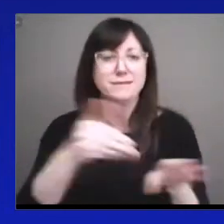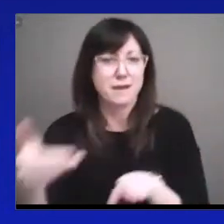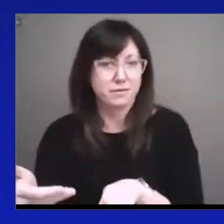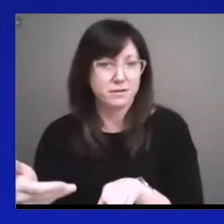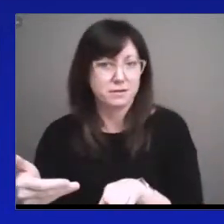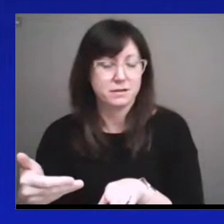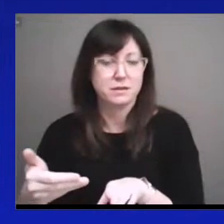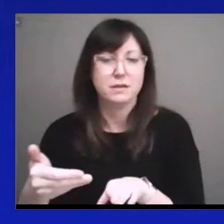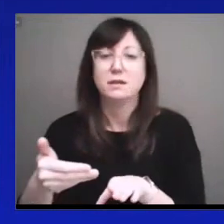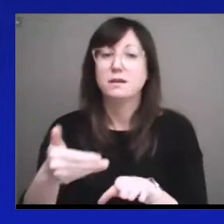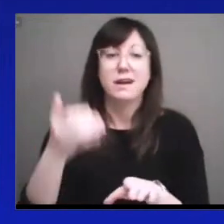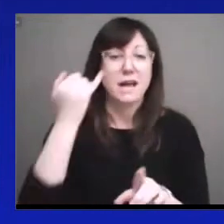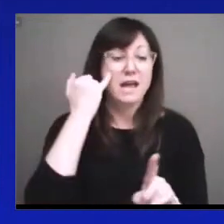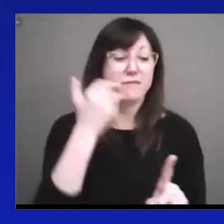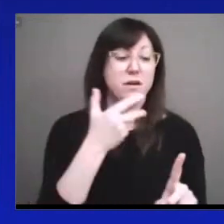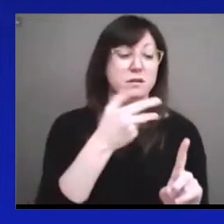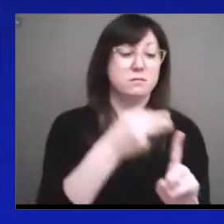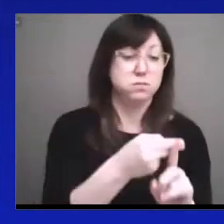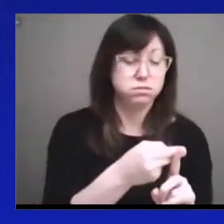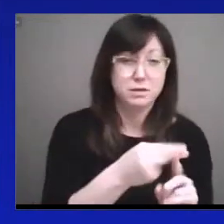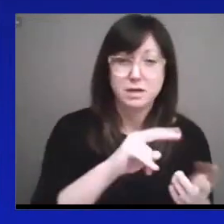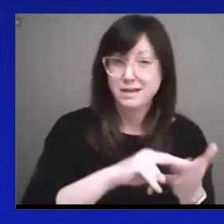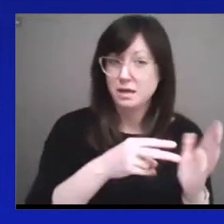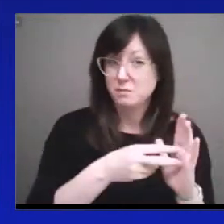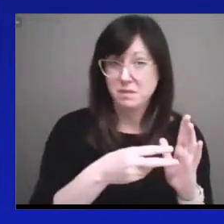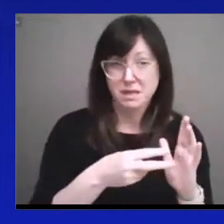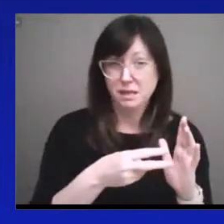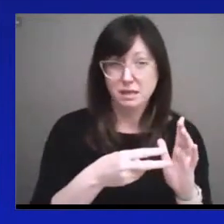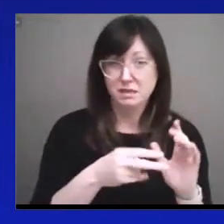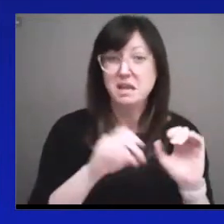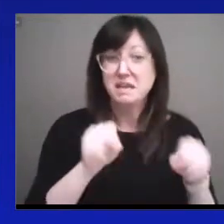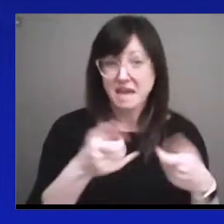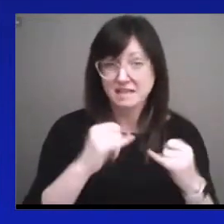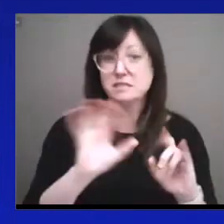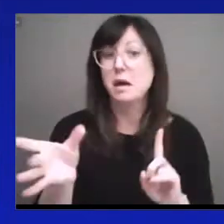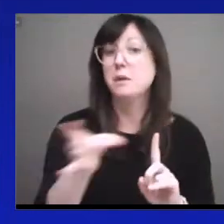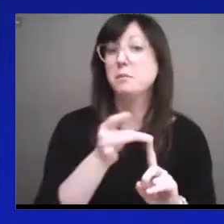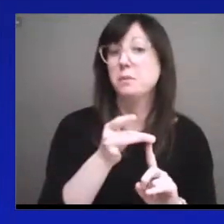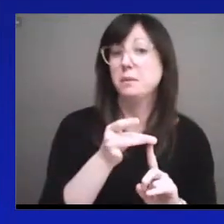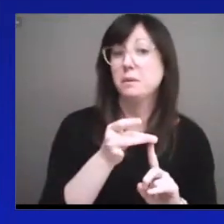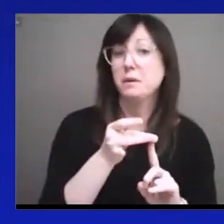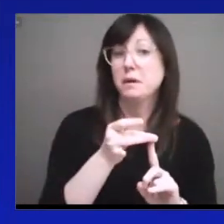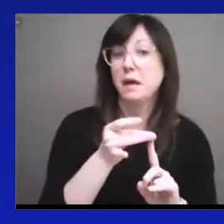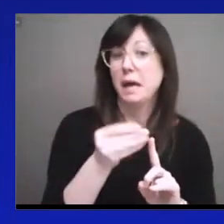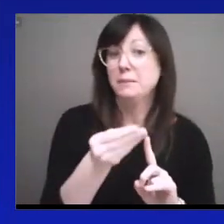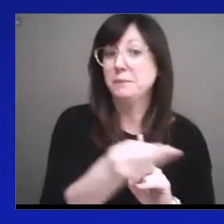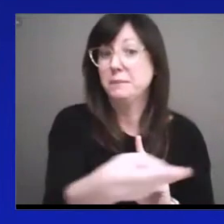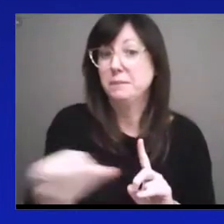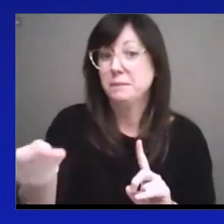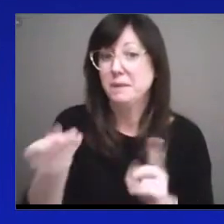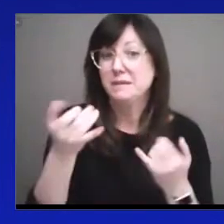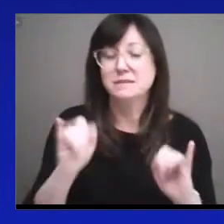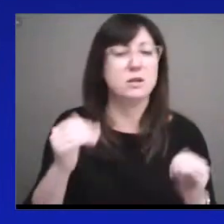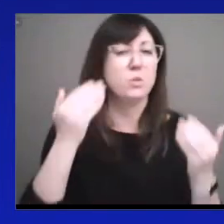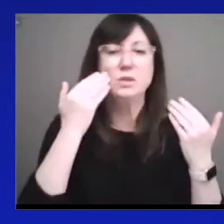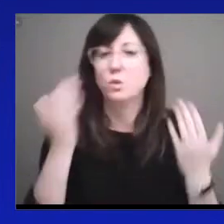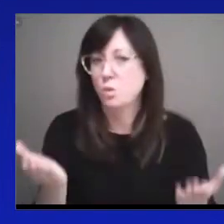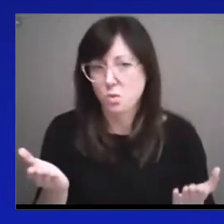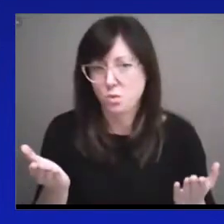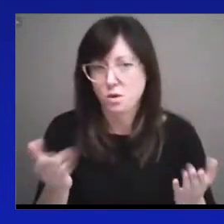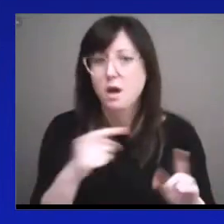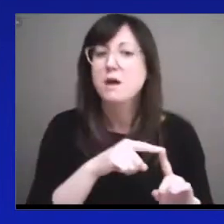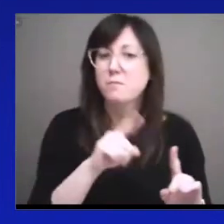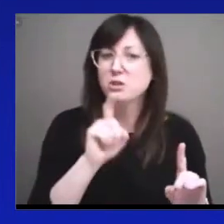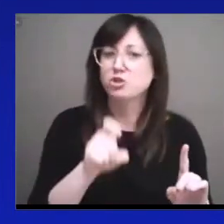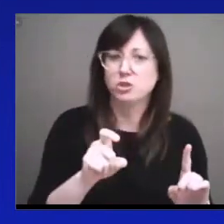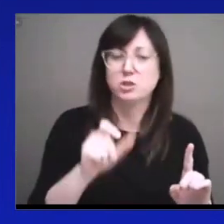that vaccination prevents them from having an asymptomatic infection that could be passed on to others. So it's not like there's a group of